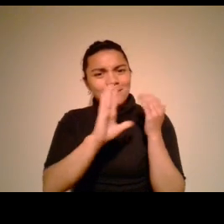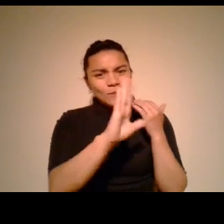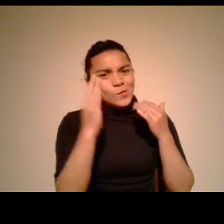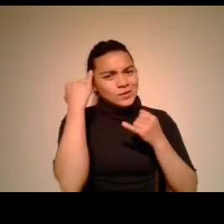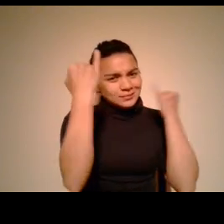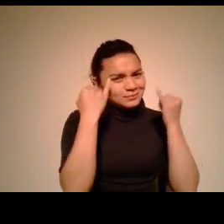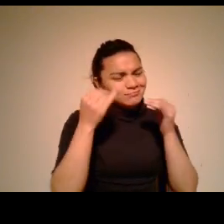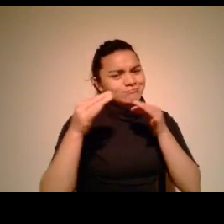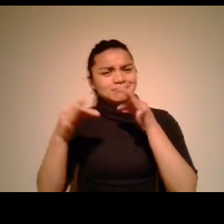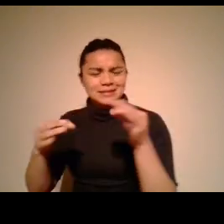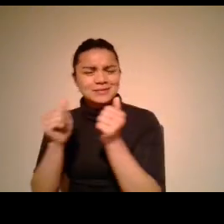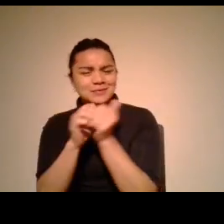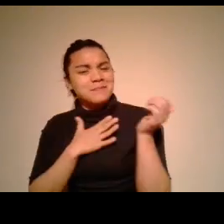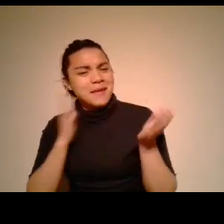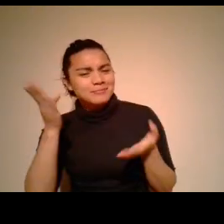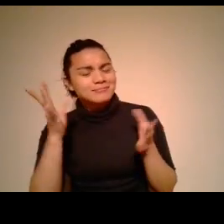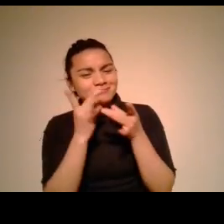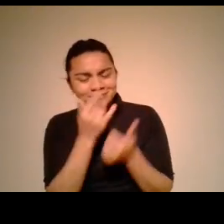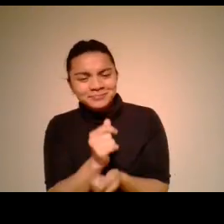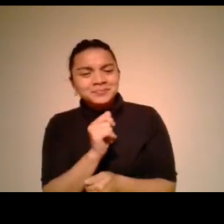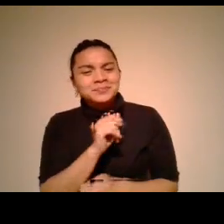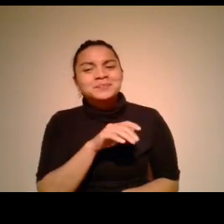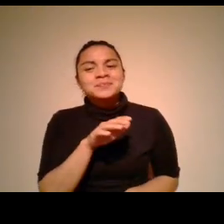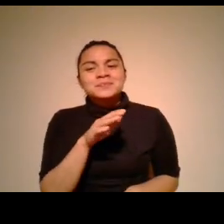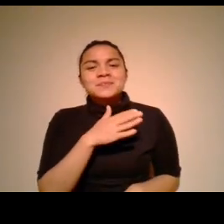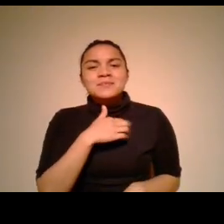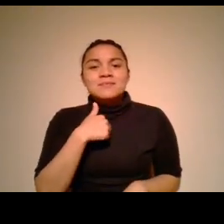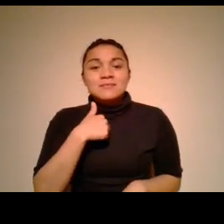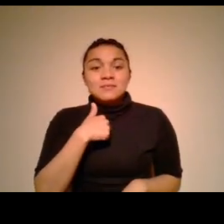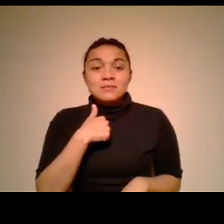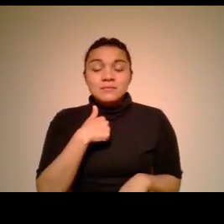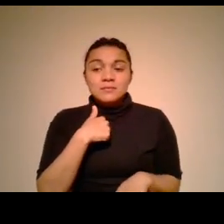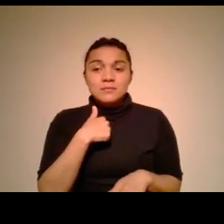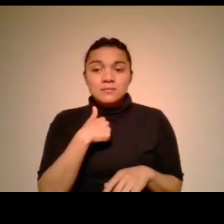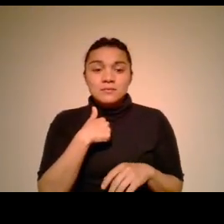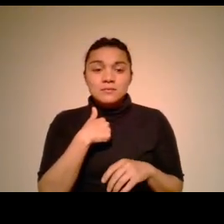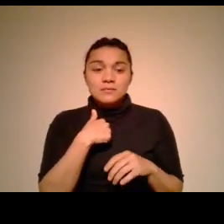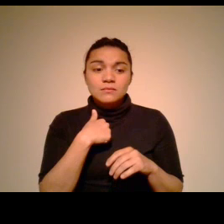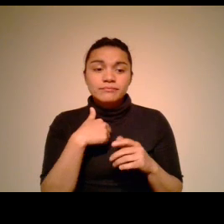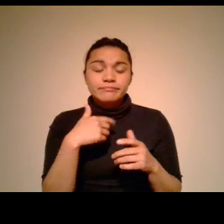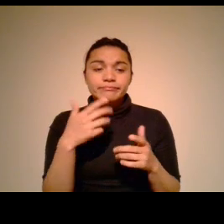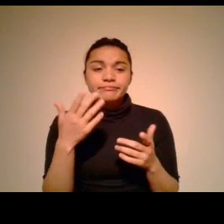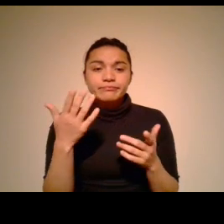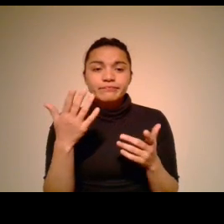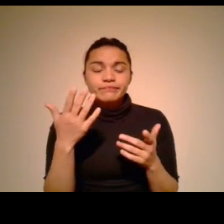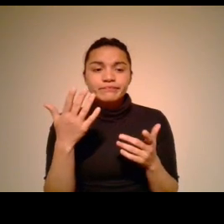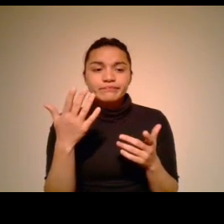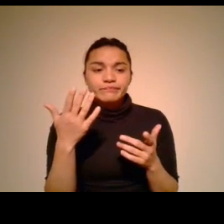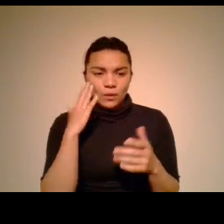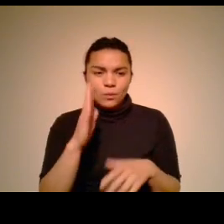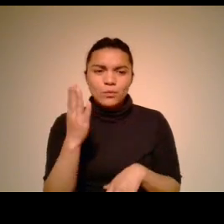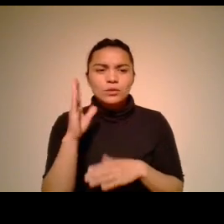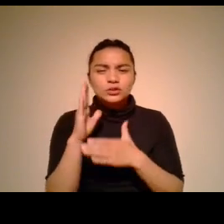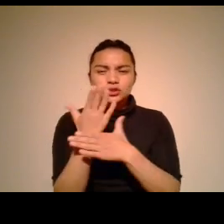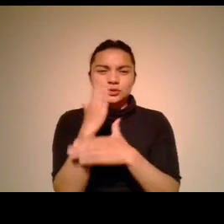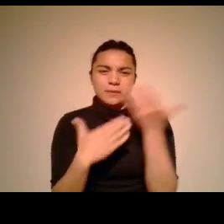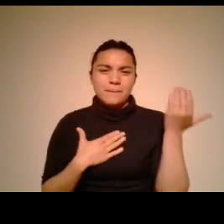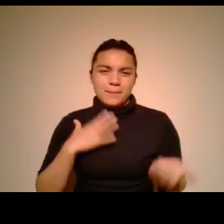I am coming at this panel looking at sort of, I'm also going to be sharing some of my